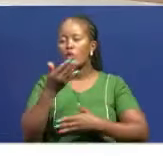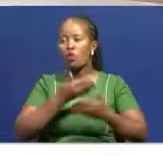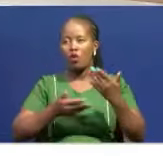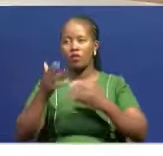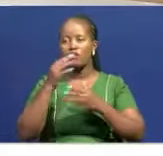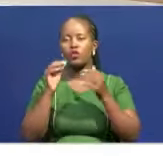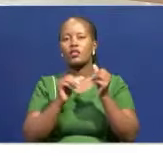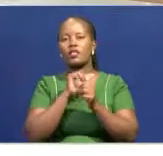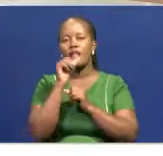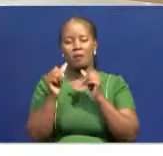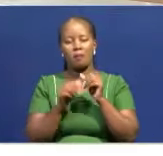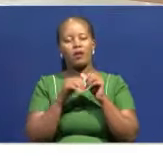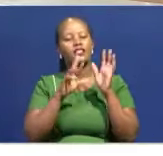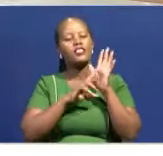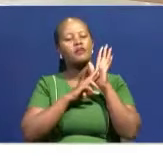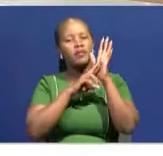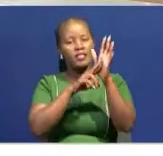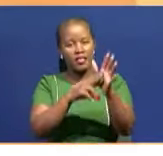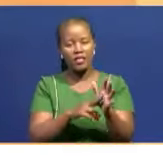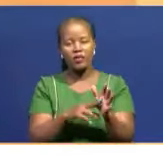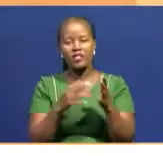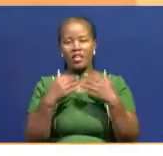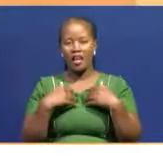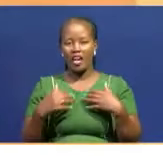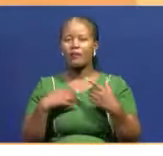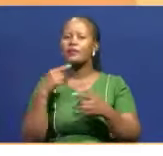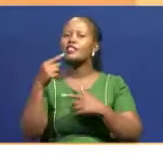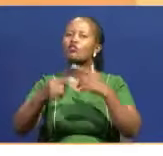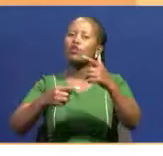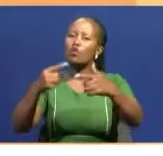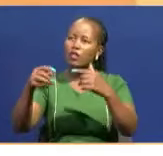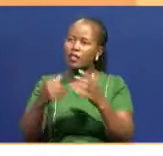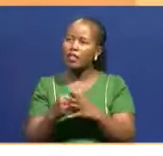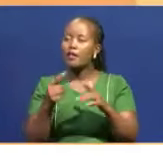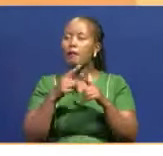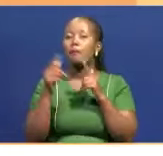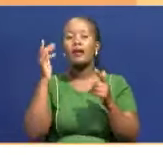equitable representation has been there, but the reality,